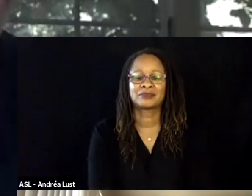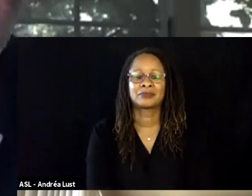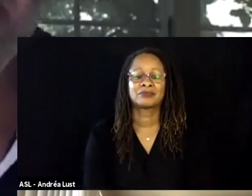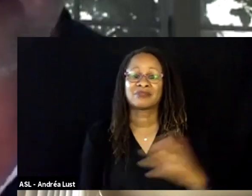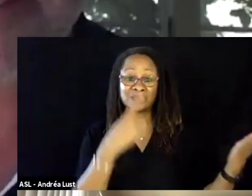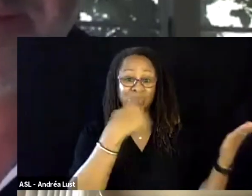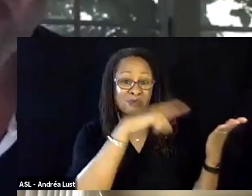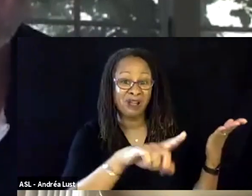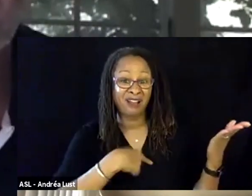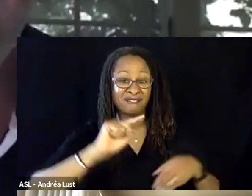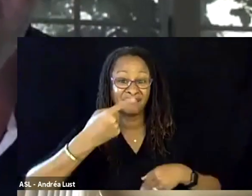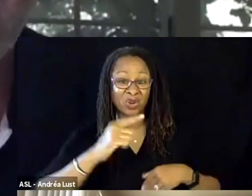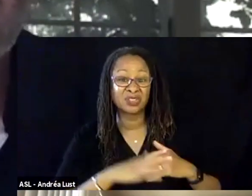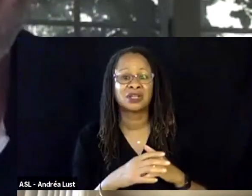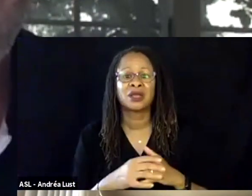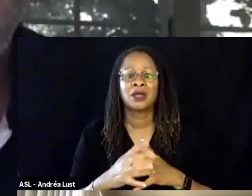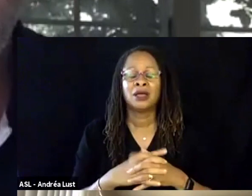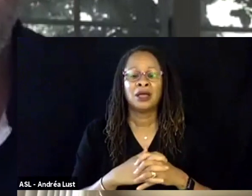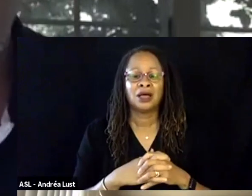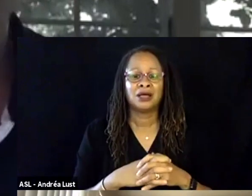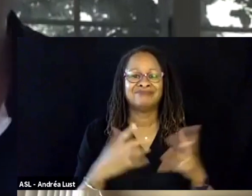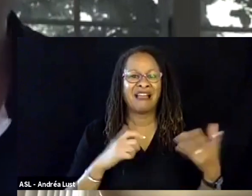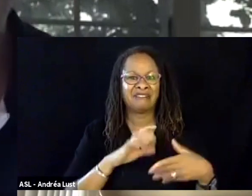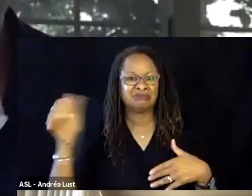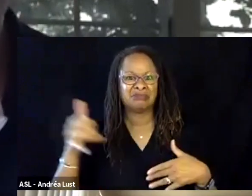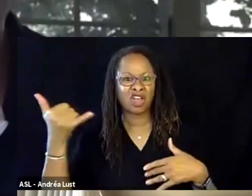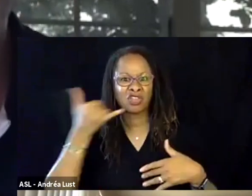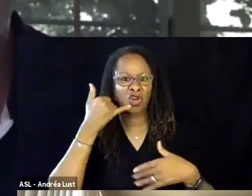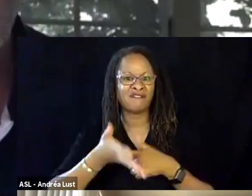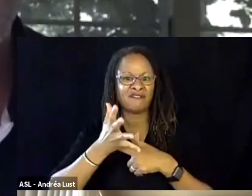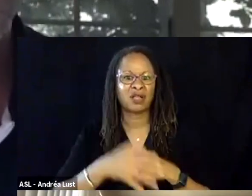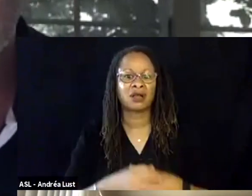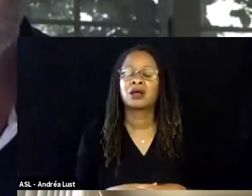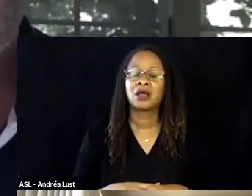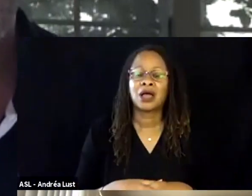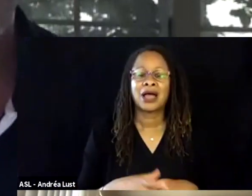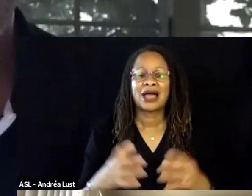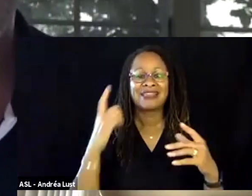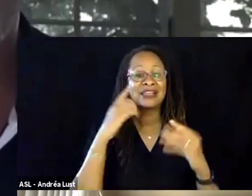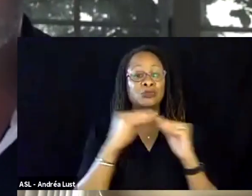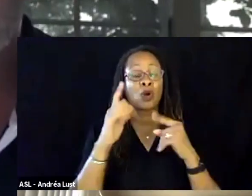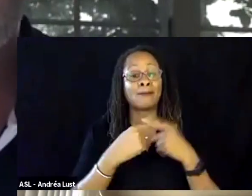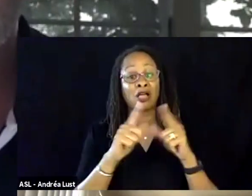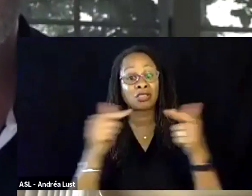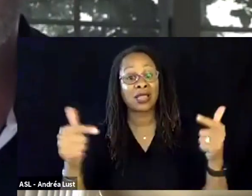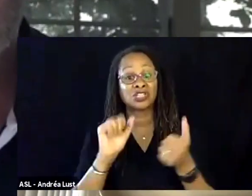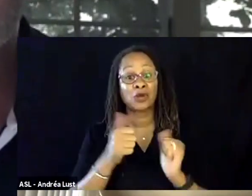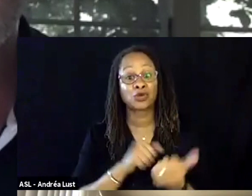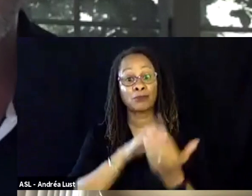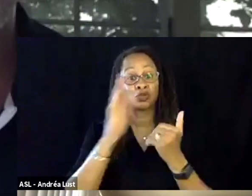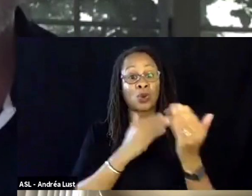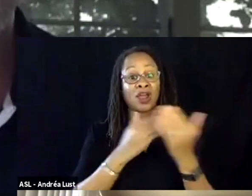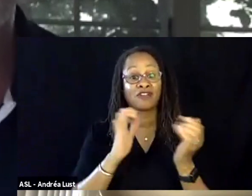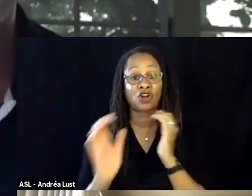by going first, I would have loved to start with you. I think it all has to do with language and how you approach whatever conversations you